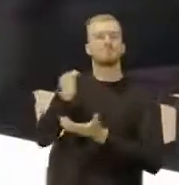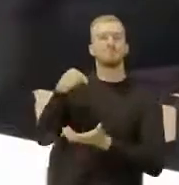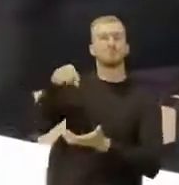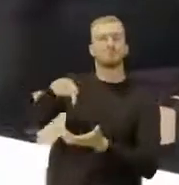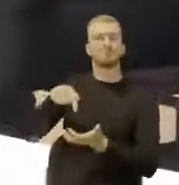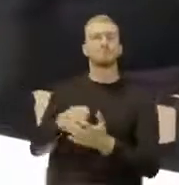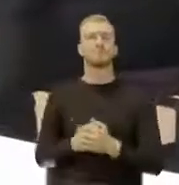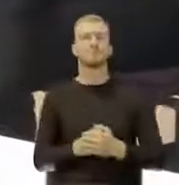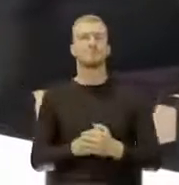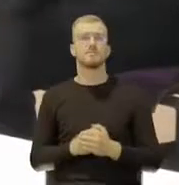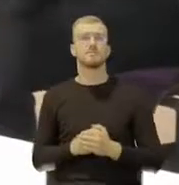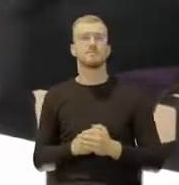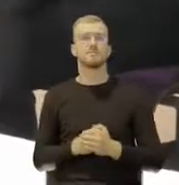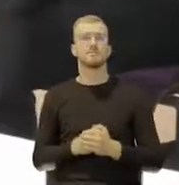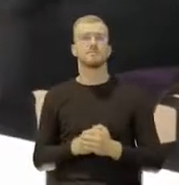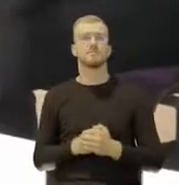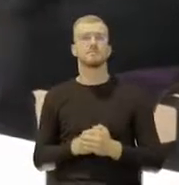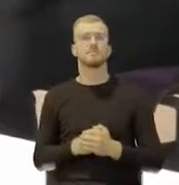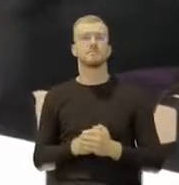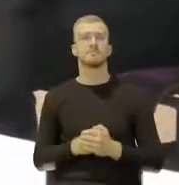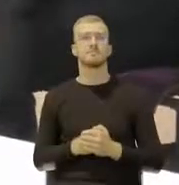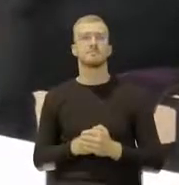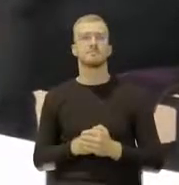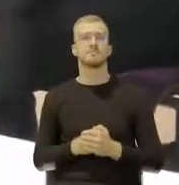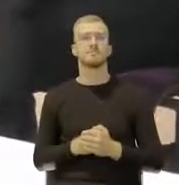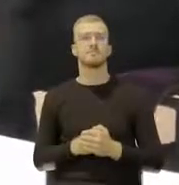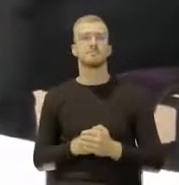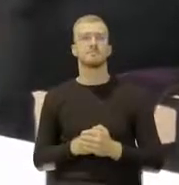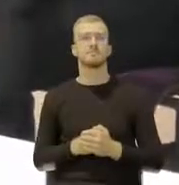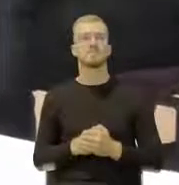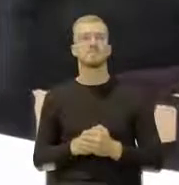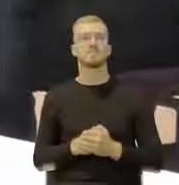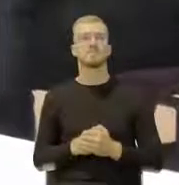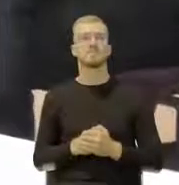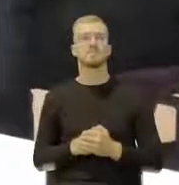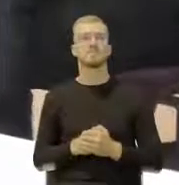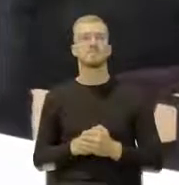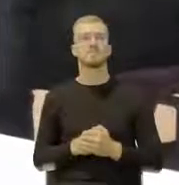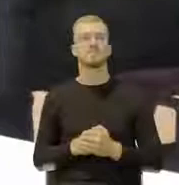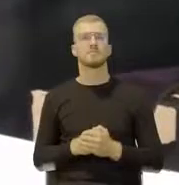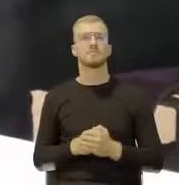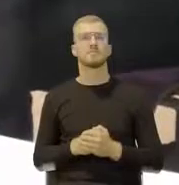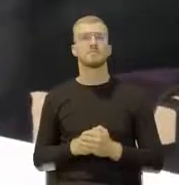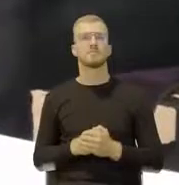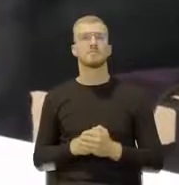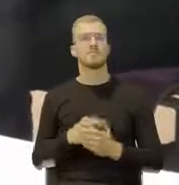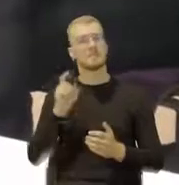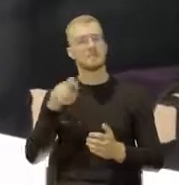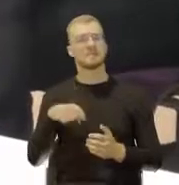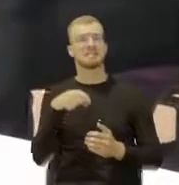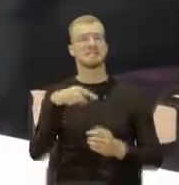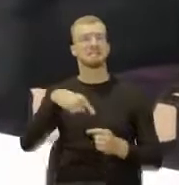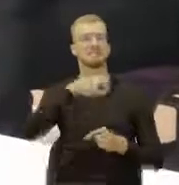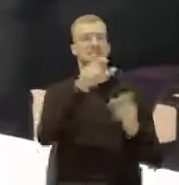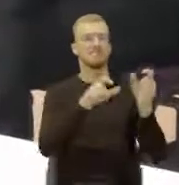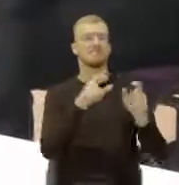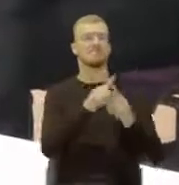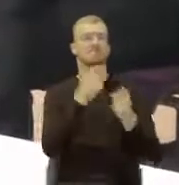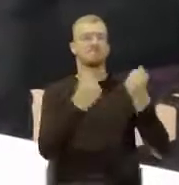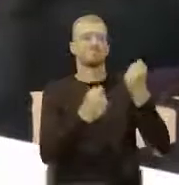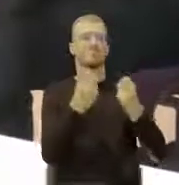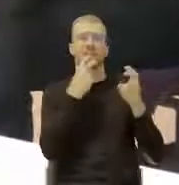one element for the funding. And also land value capture. Land value capture should be implemented. It's not normal